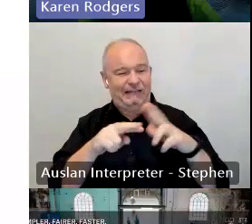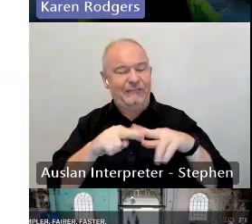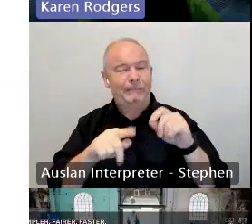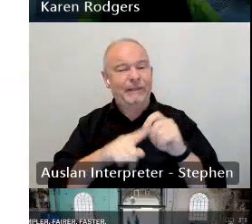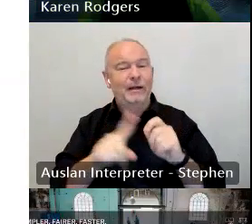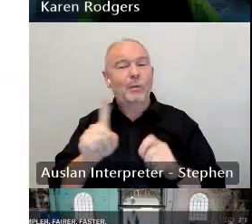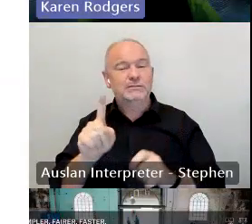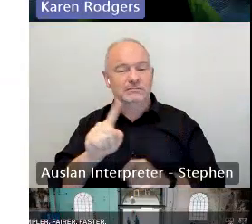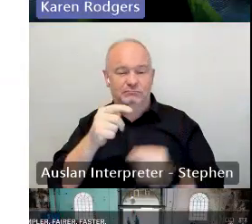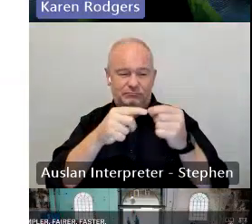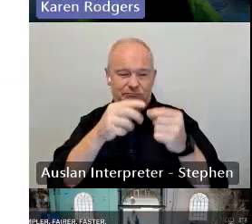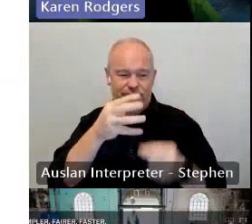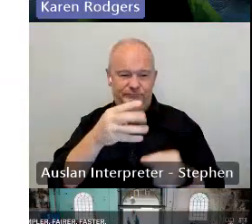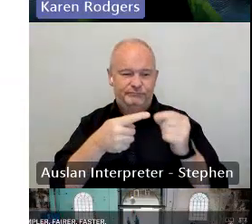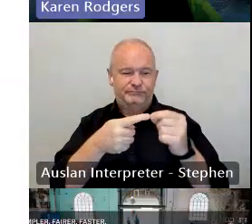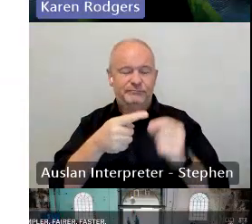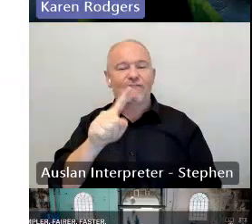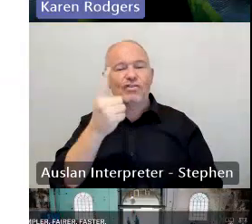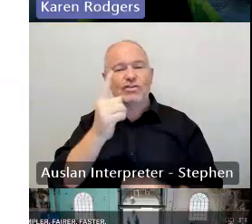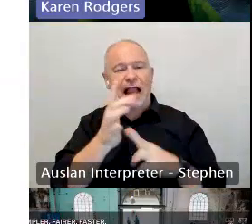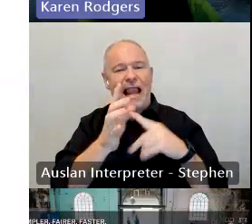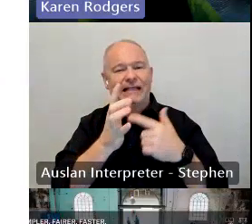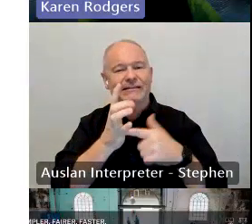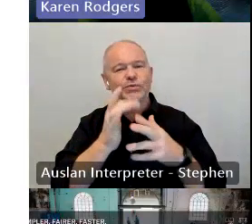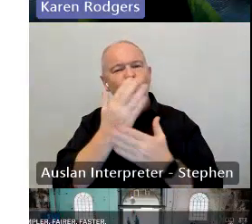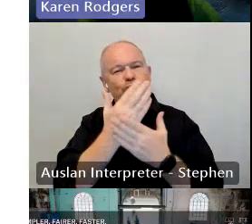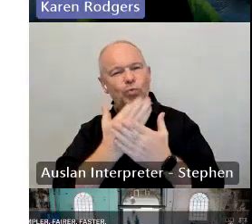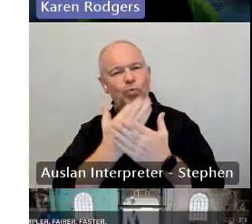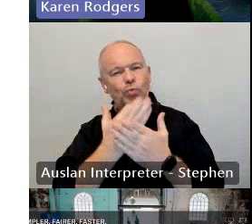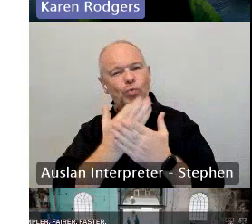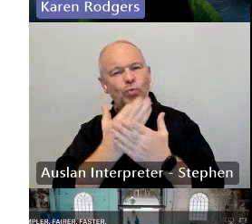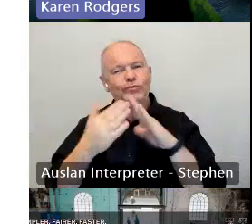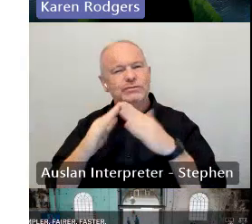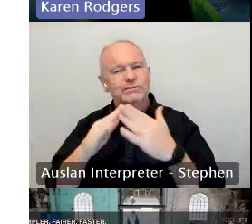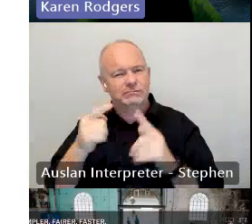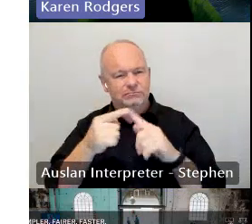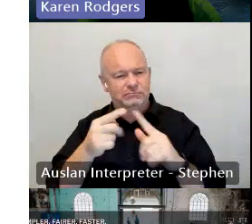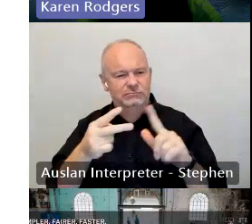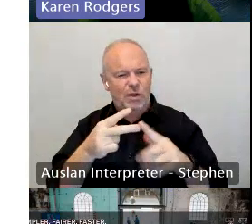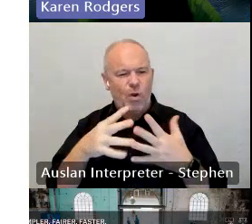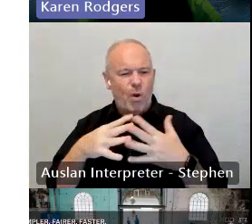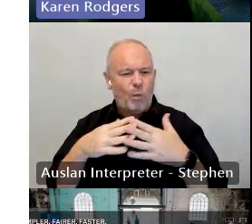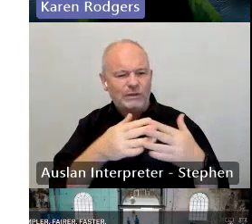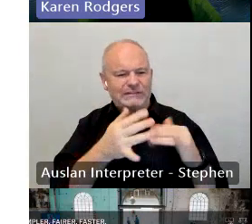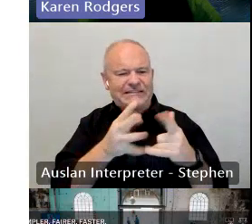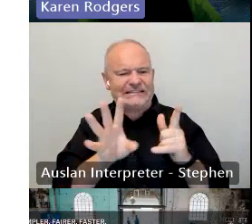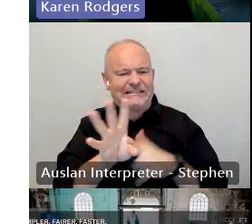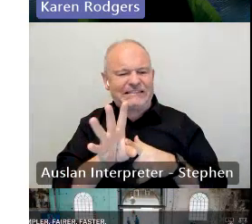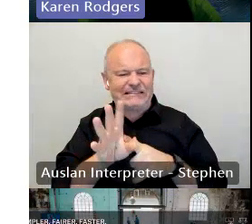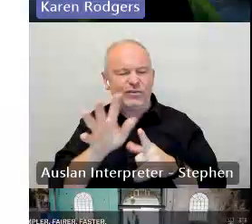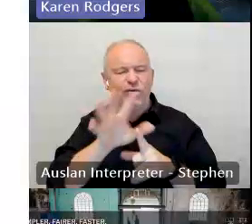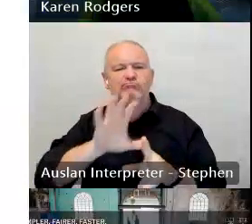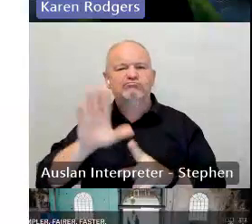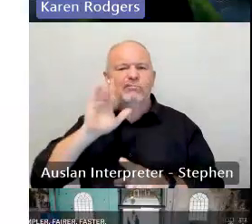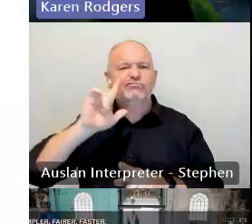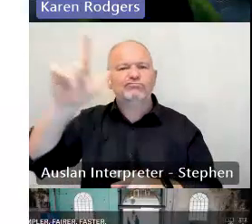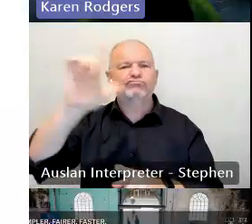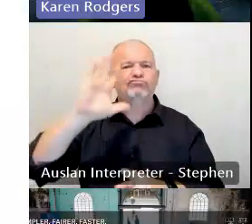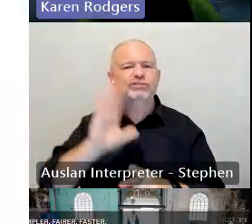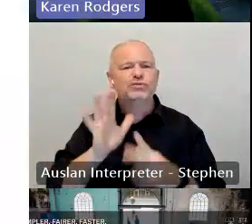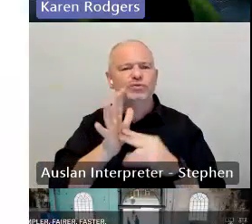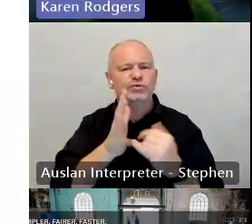following: First Nations stories and communities, Western Sydney and/or regional New South Wales,